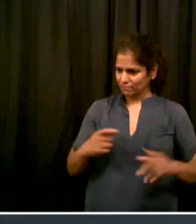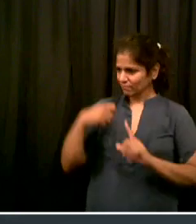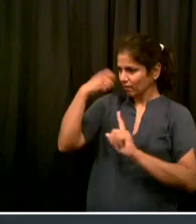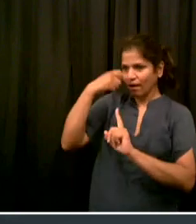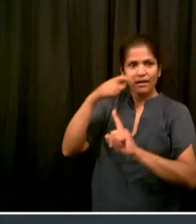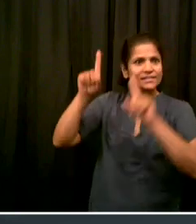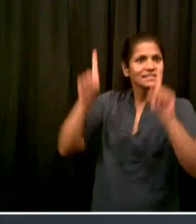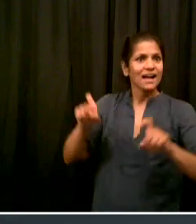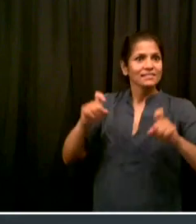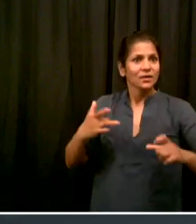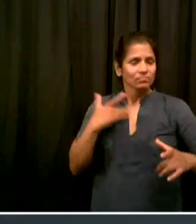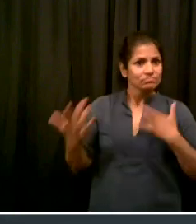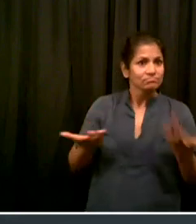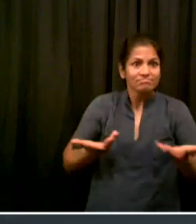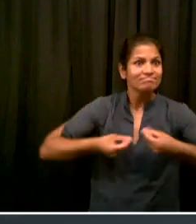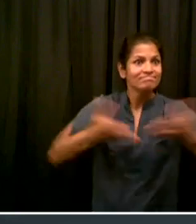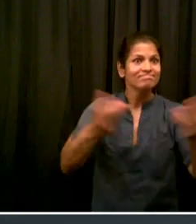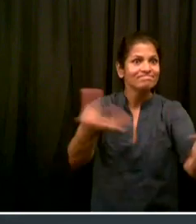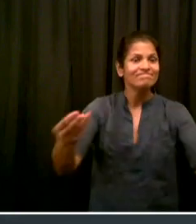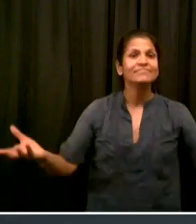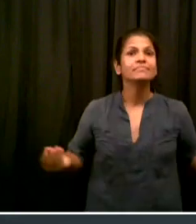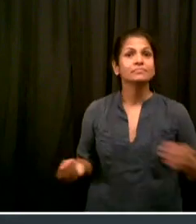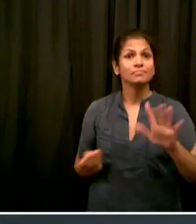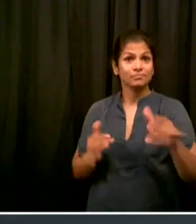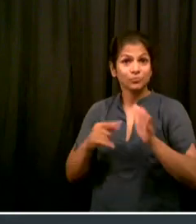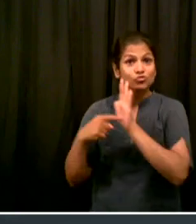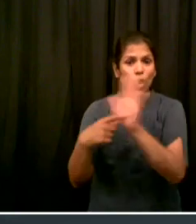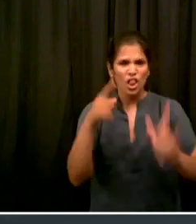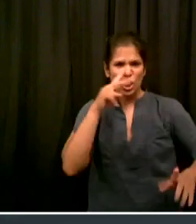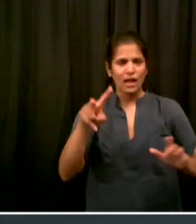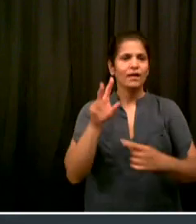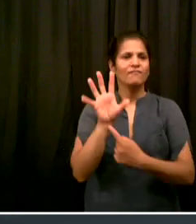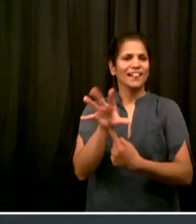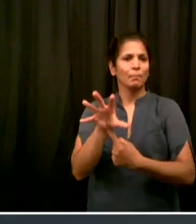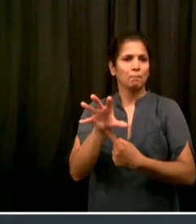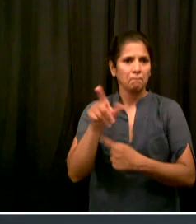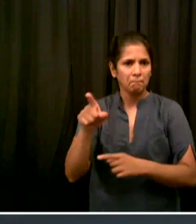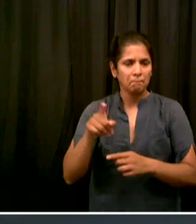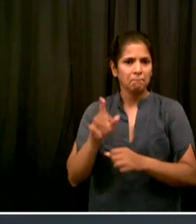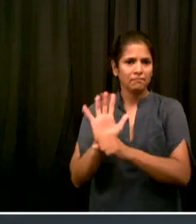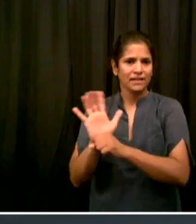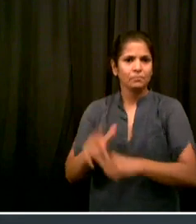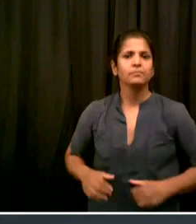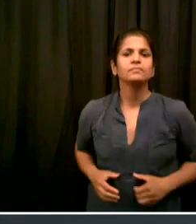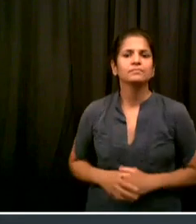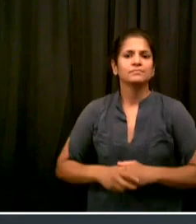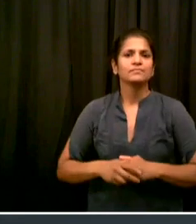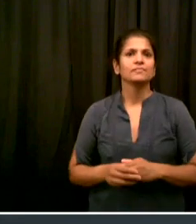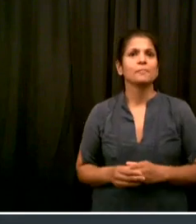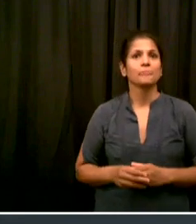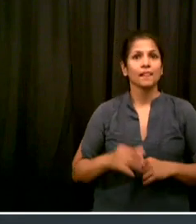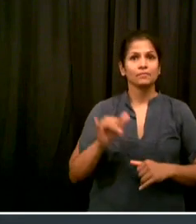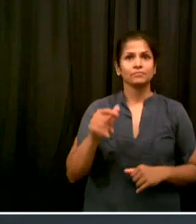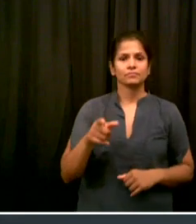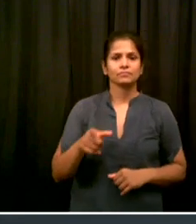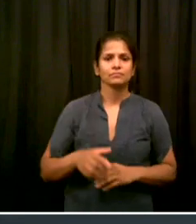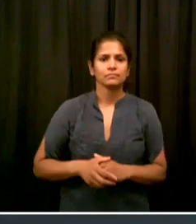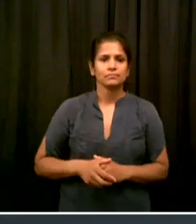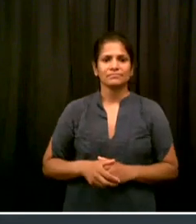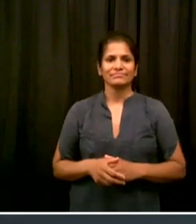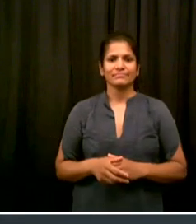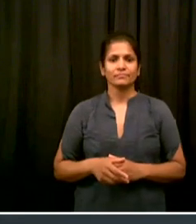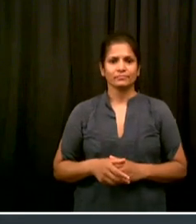you about this, what this great promotion is all about. To stay safe from COVID-19, there's a new